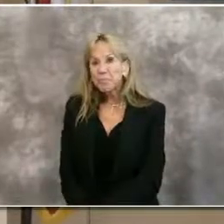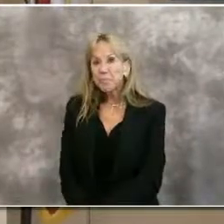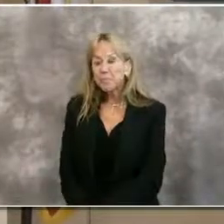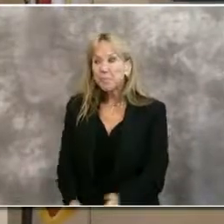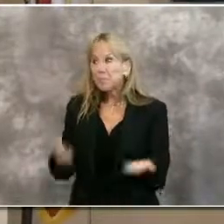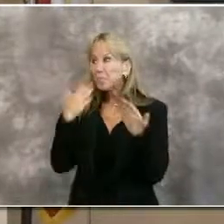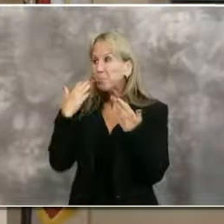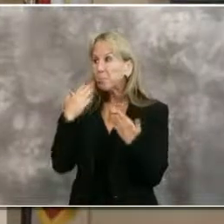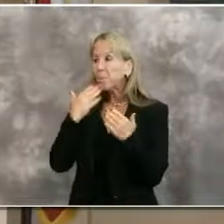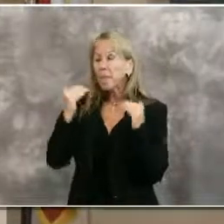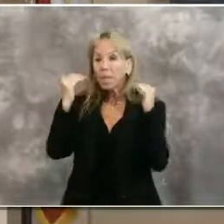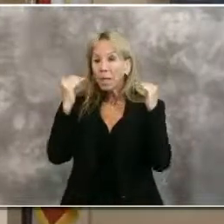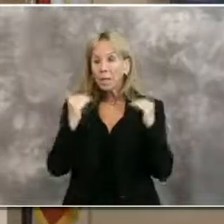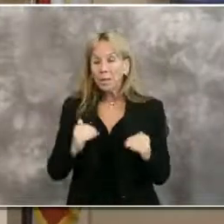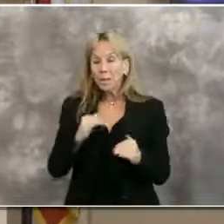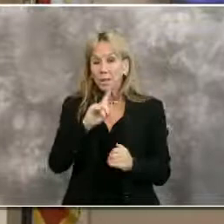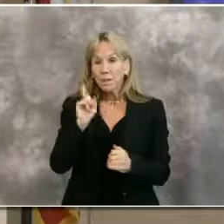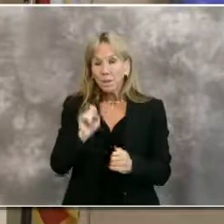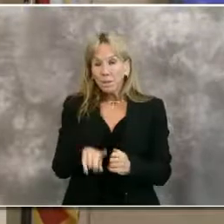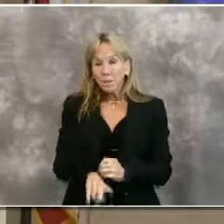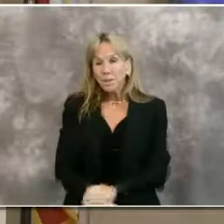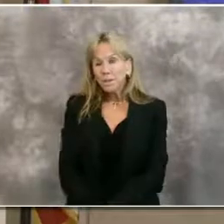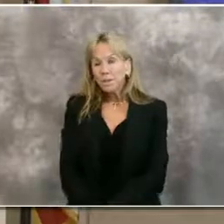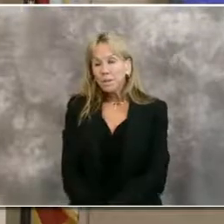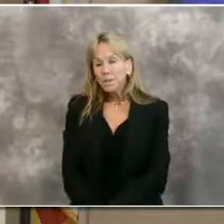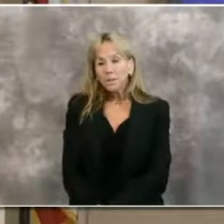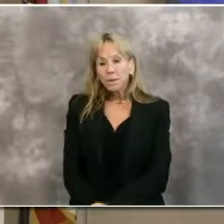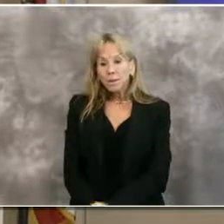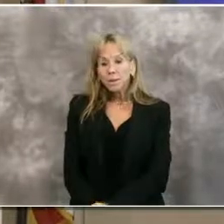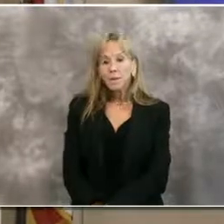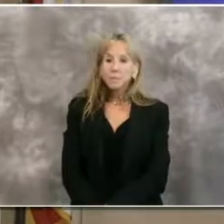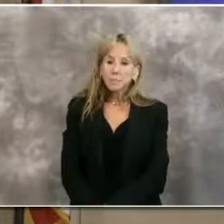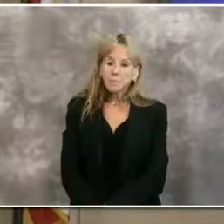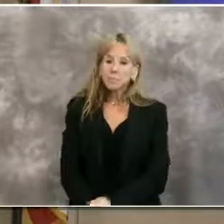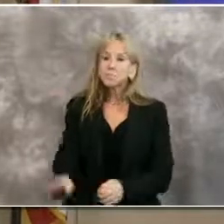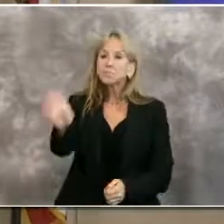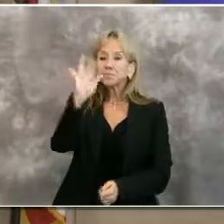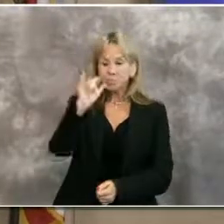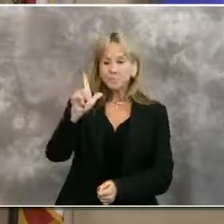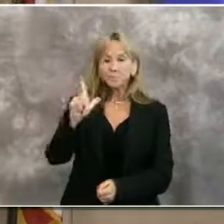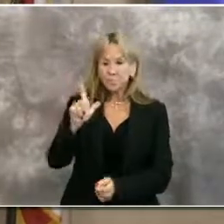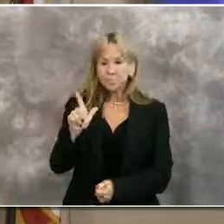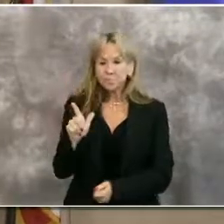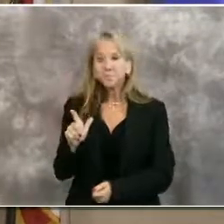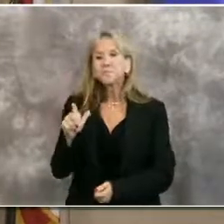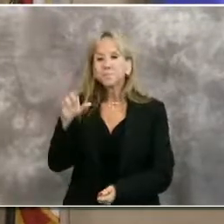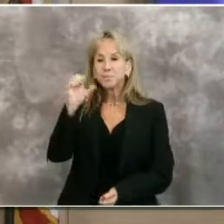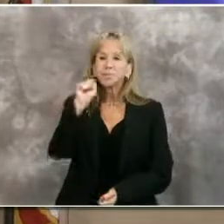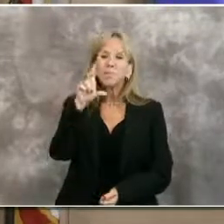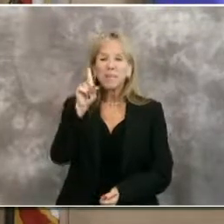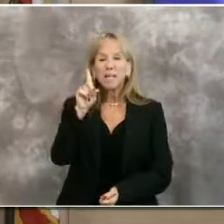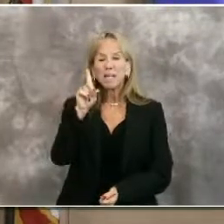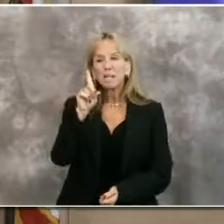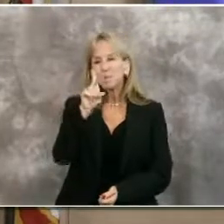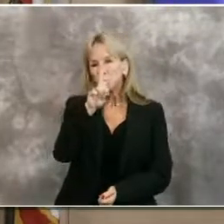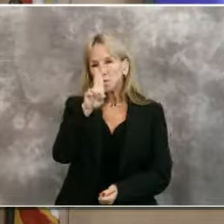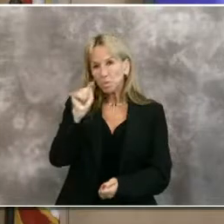Okay, let's go to the next question. Bill Center from the San Diego Union Tribune, please state your question.